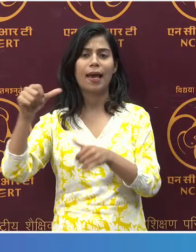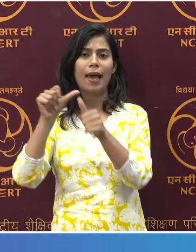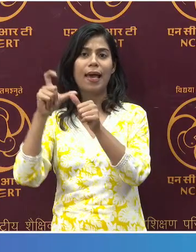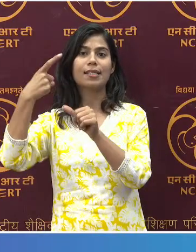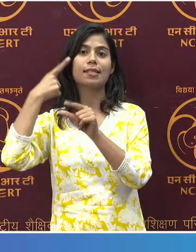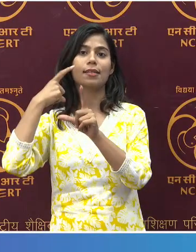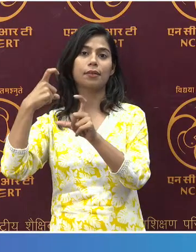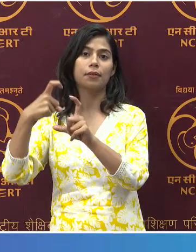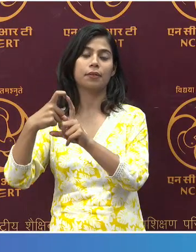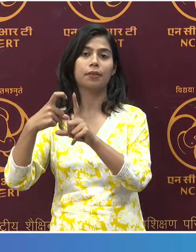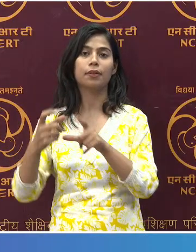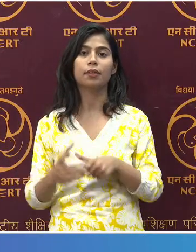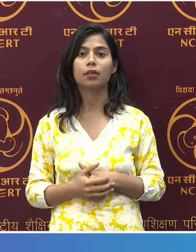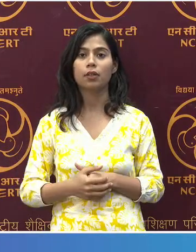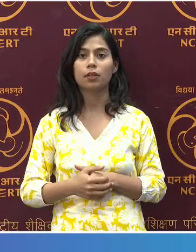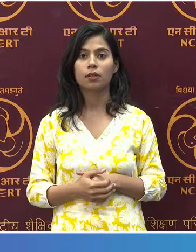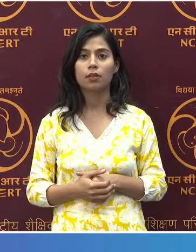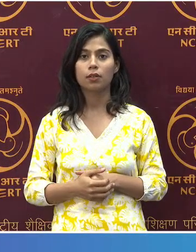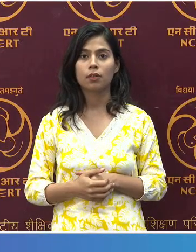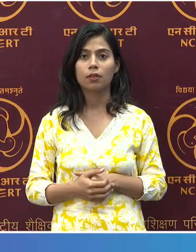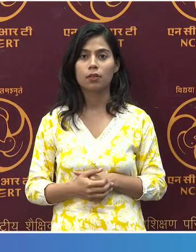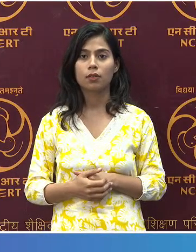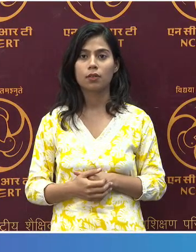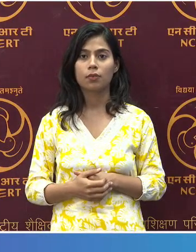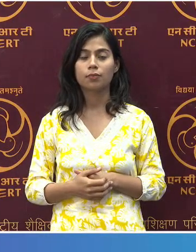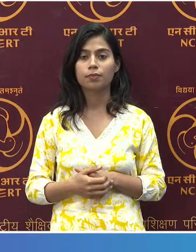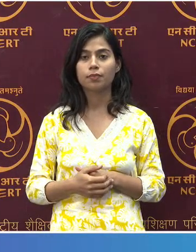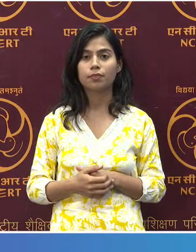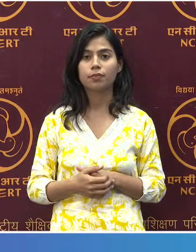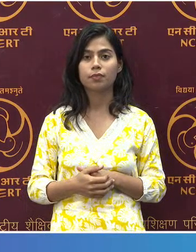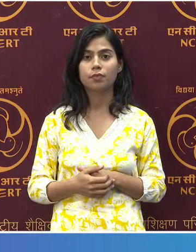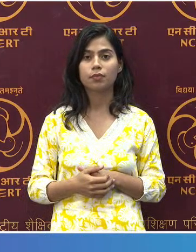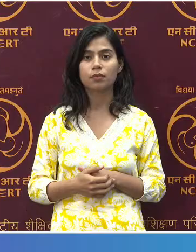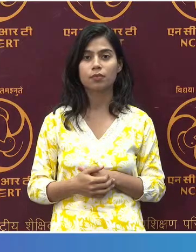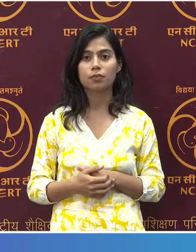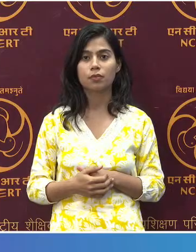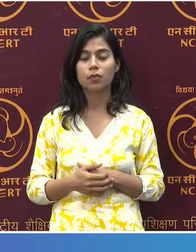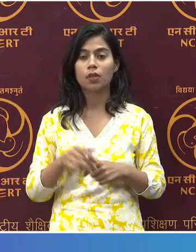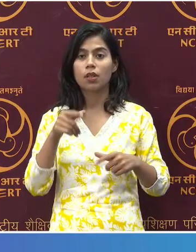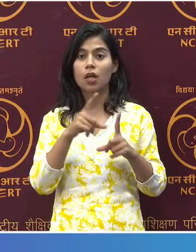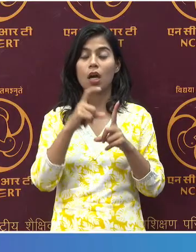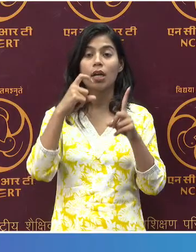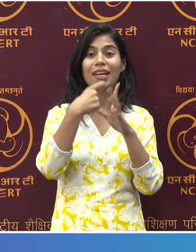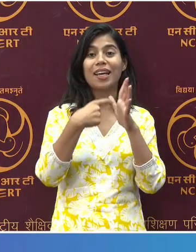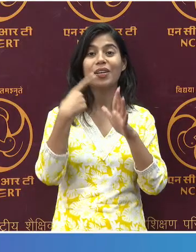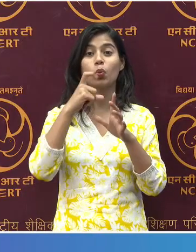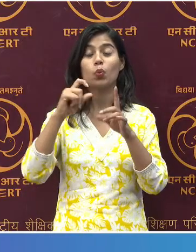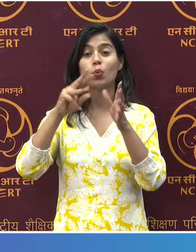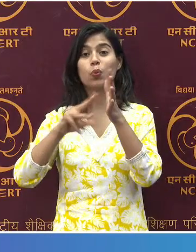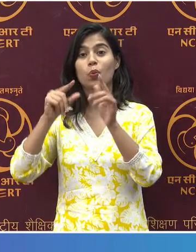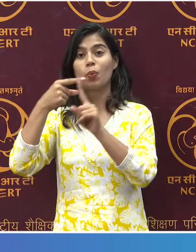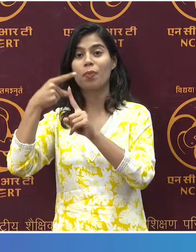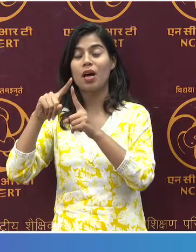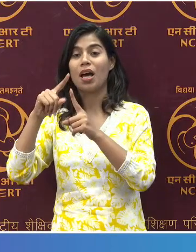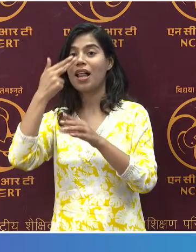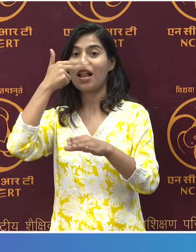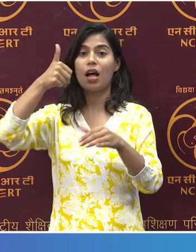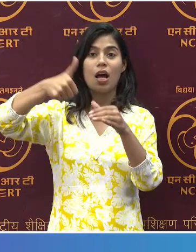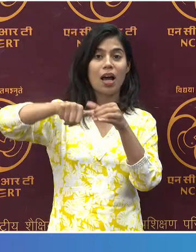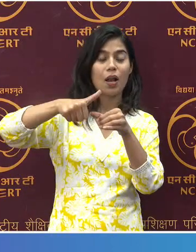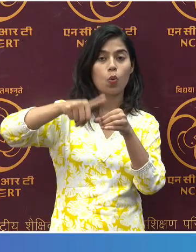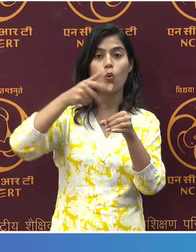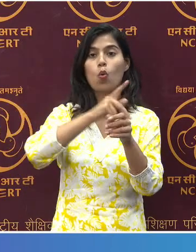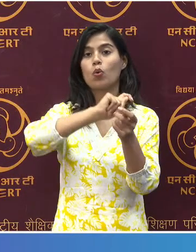series. Alkaline potassium permanganate or acidified potassium dichromate are oxidizing alcohols to